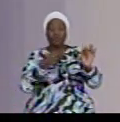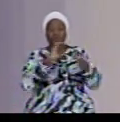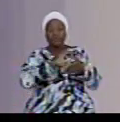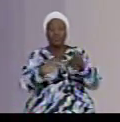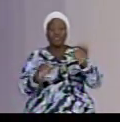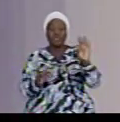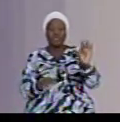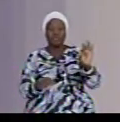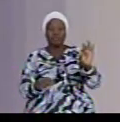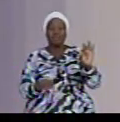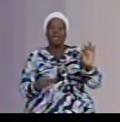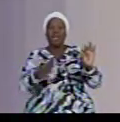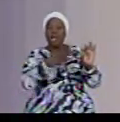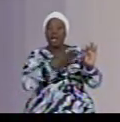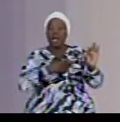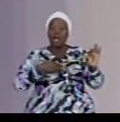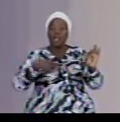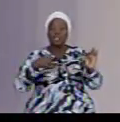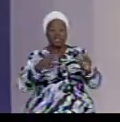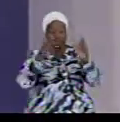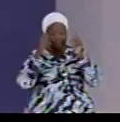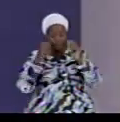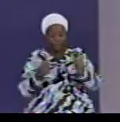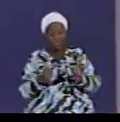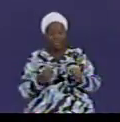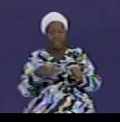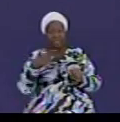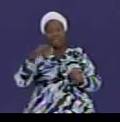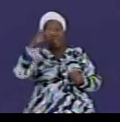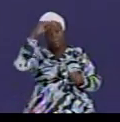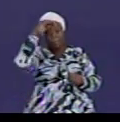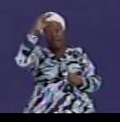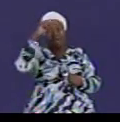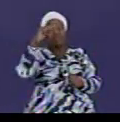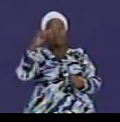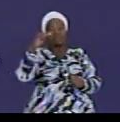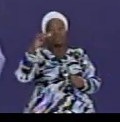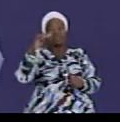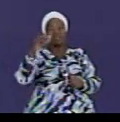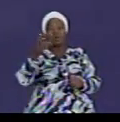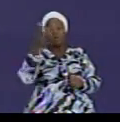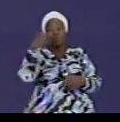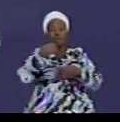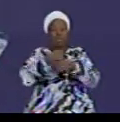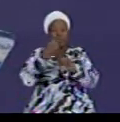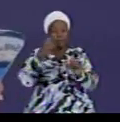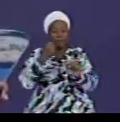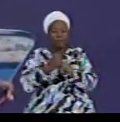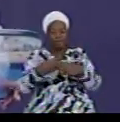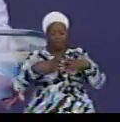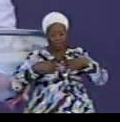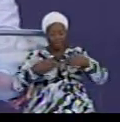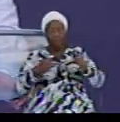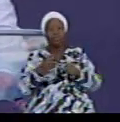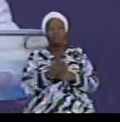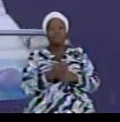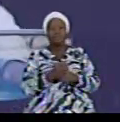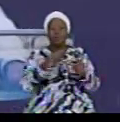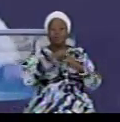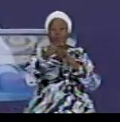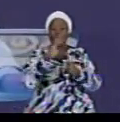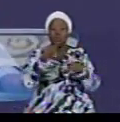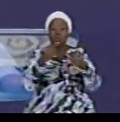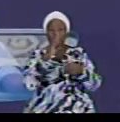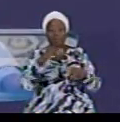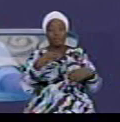verse 9, and immediately the man was made whole. When are you going to be